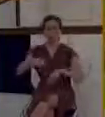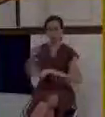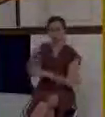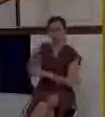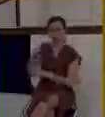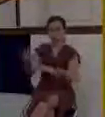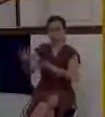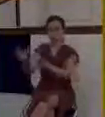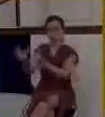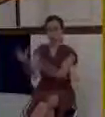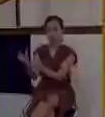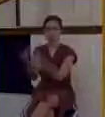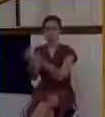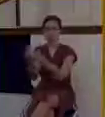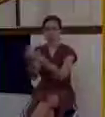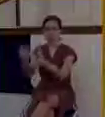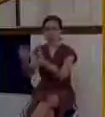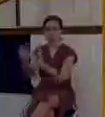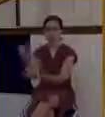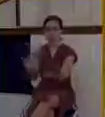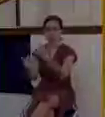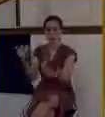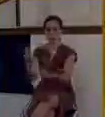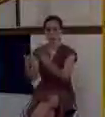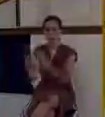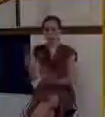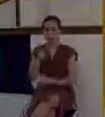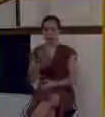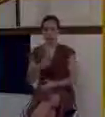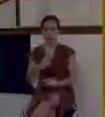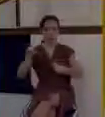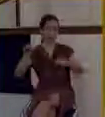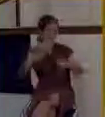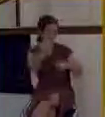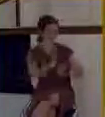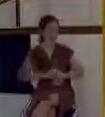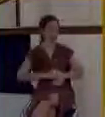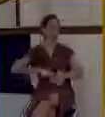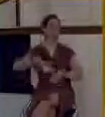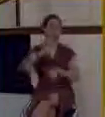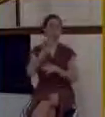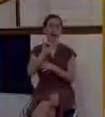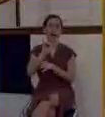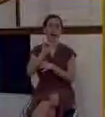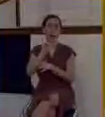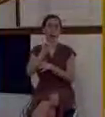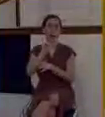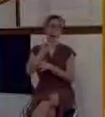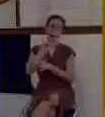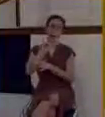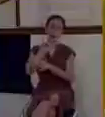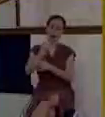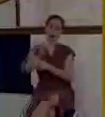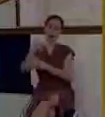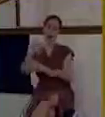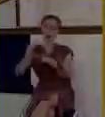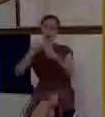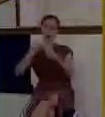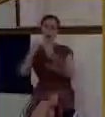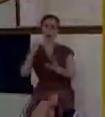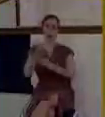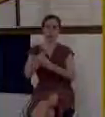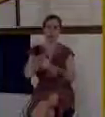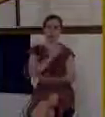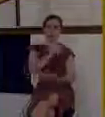God of Isaac and the God of Jacob? That tells me a lot right there. Jesus refers to this Old Testament passage, and he says, you